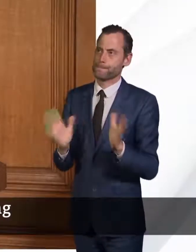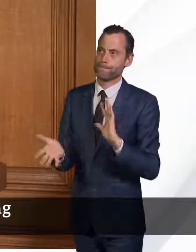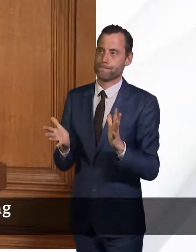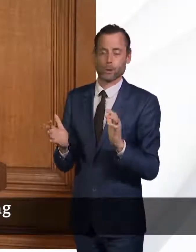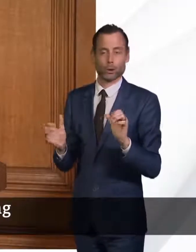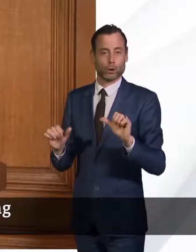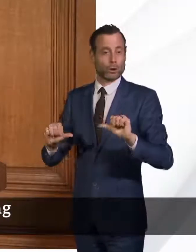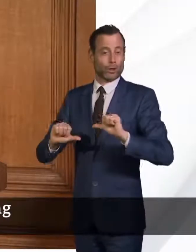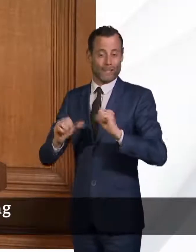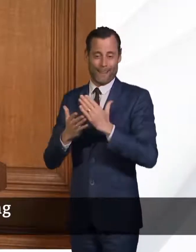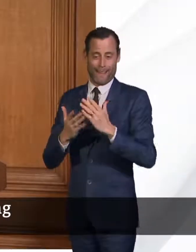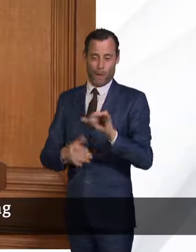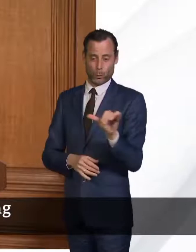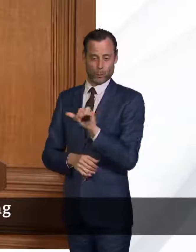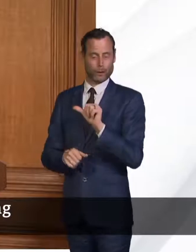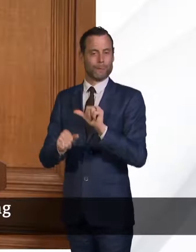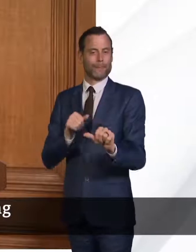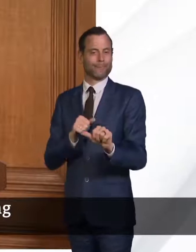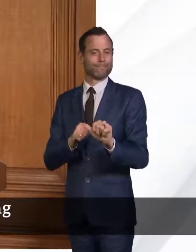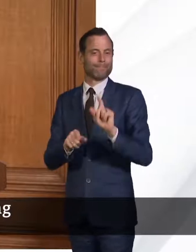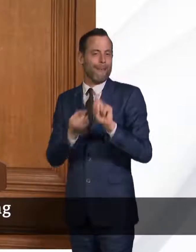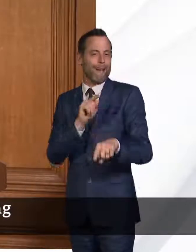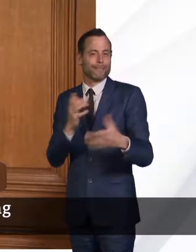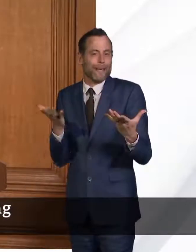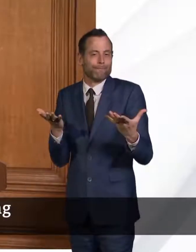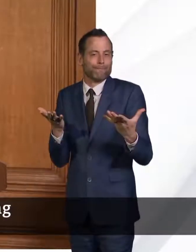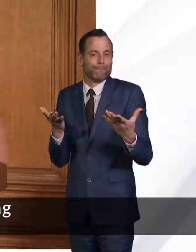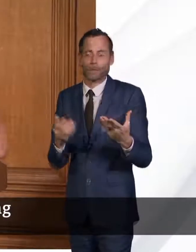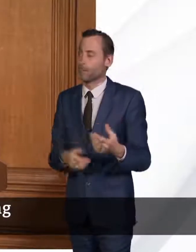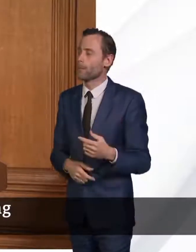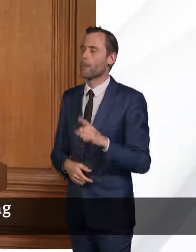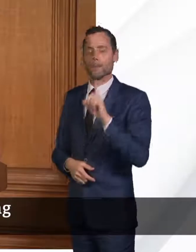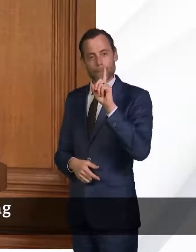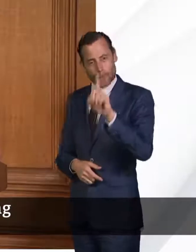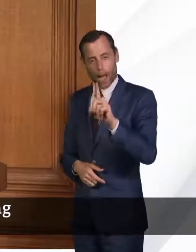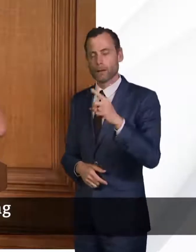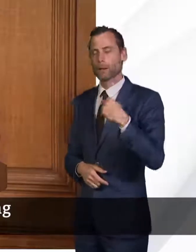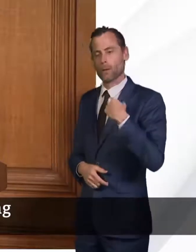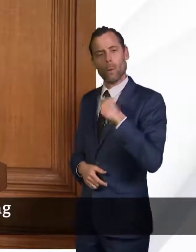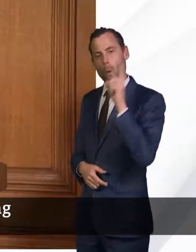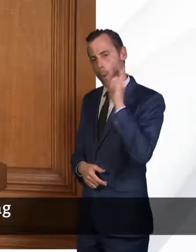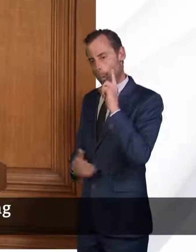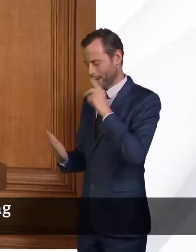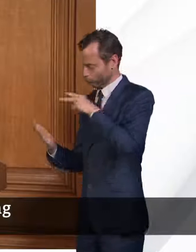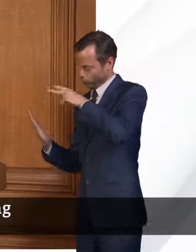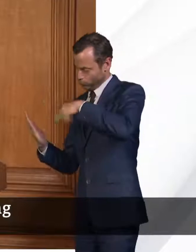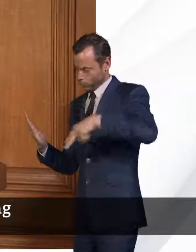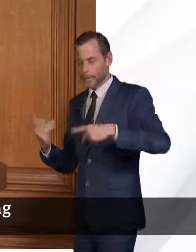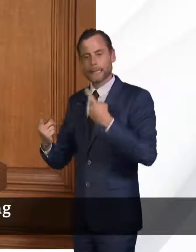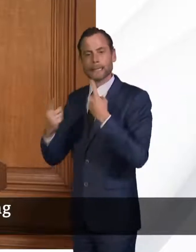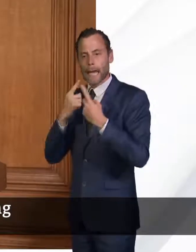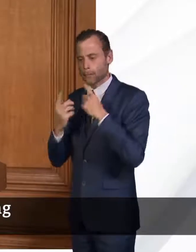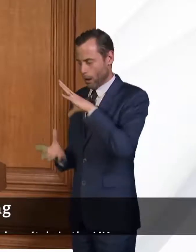moment, but I can reassure you that all the time, one of the things we do is we look at the data all together and we disaggregate it and look at it in